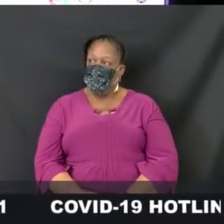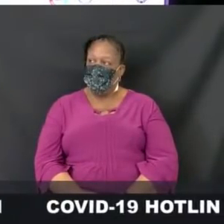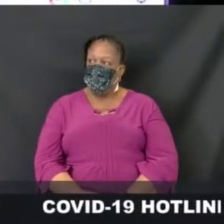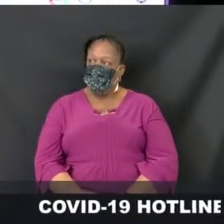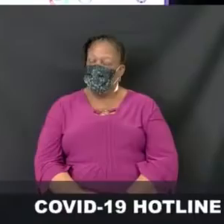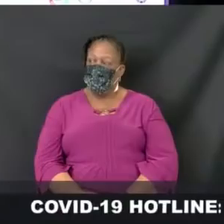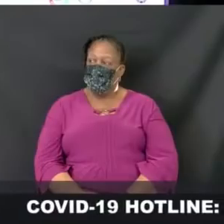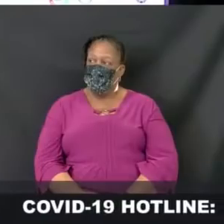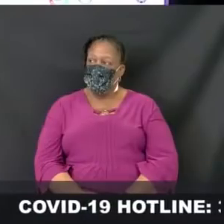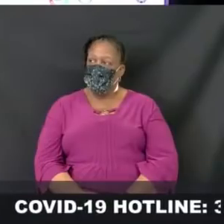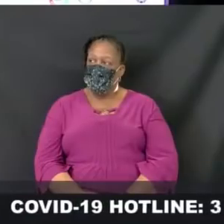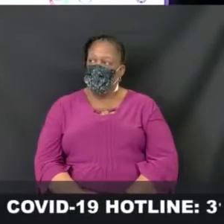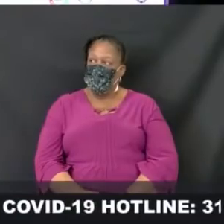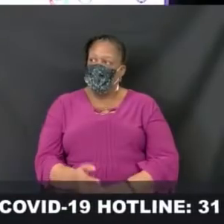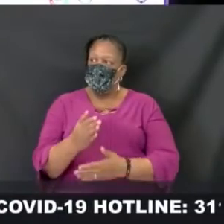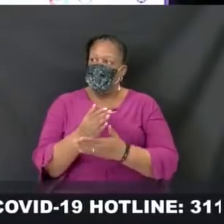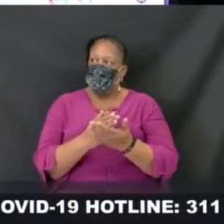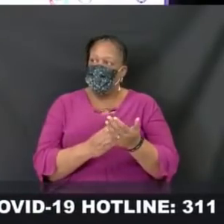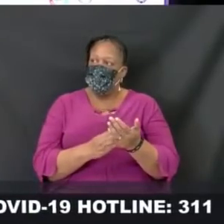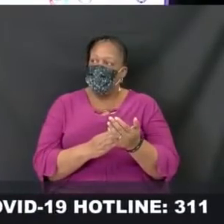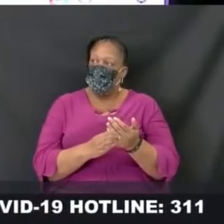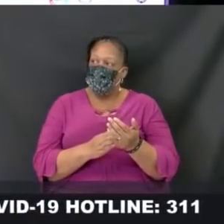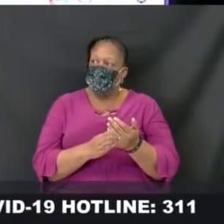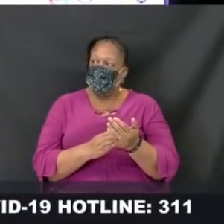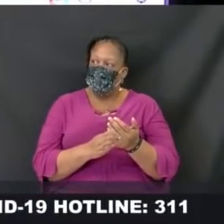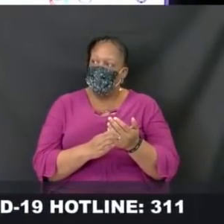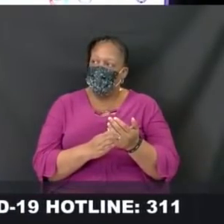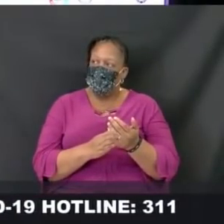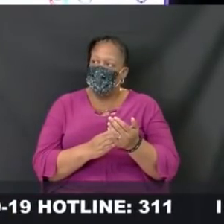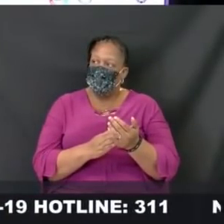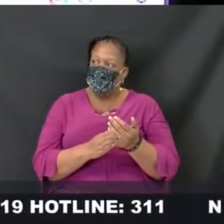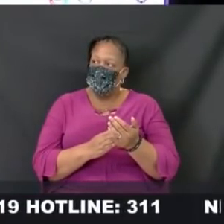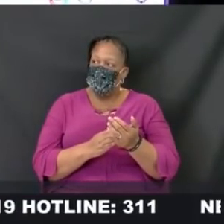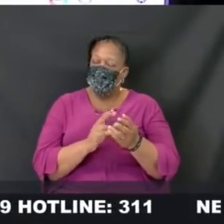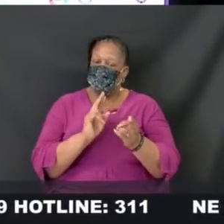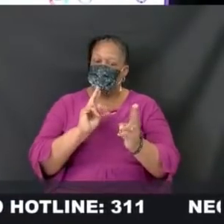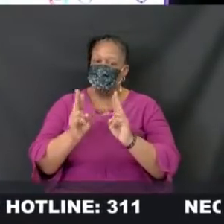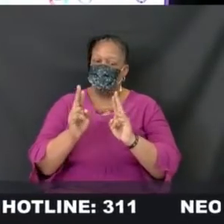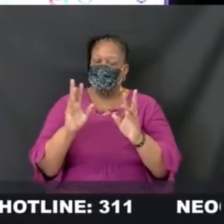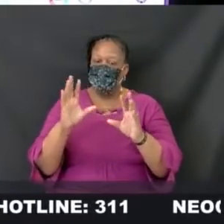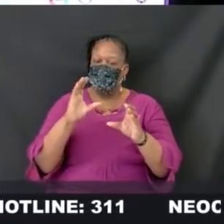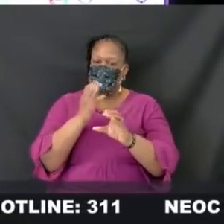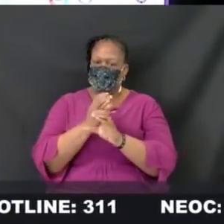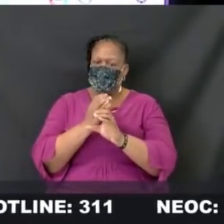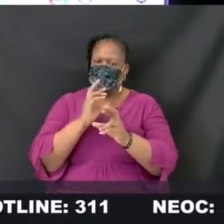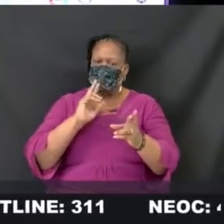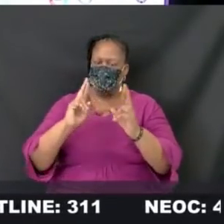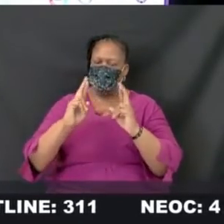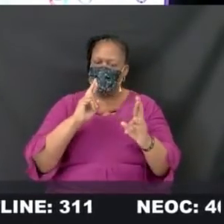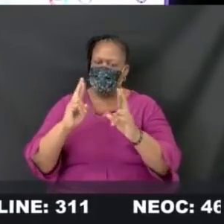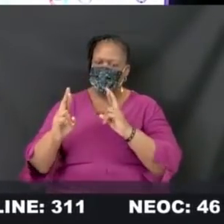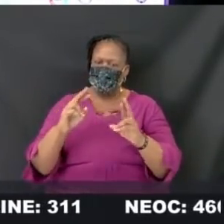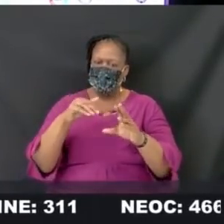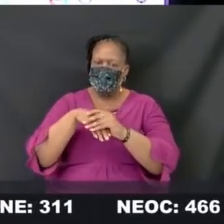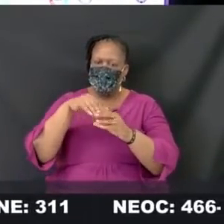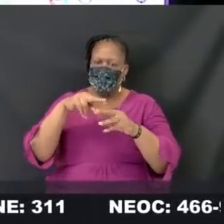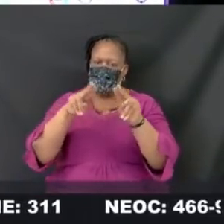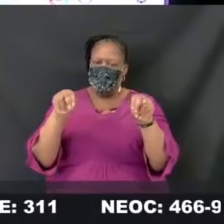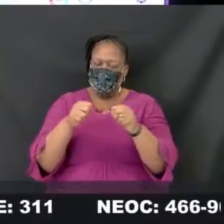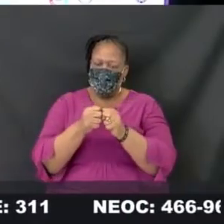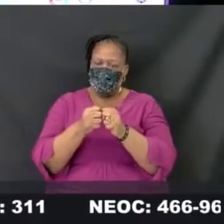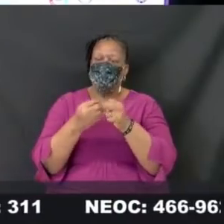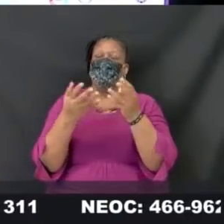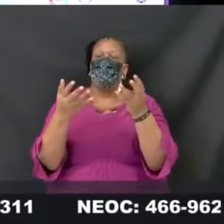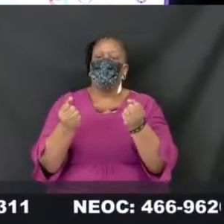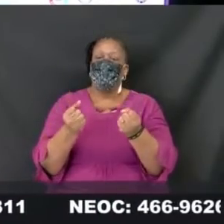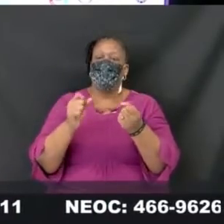or, I think that's what they call it, a Nevis. And we are also, that is also under review, as they too want